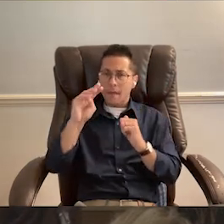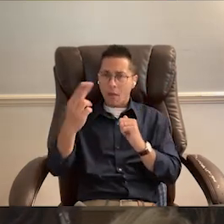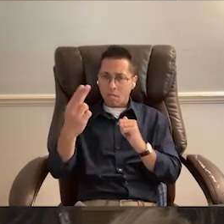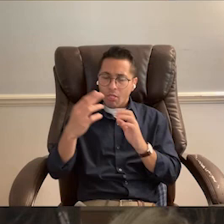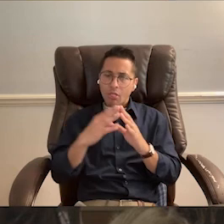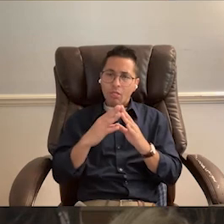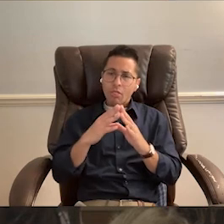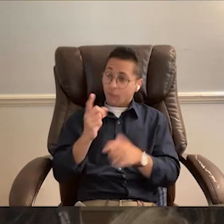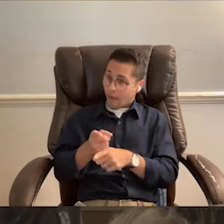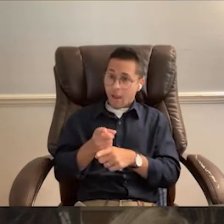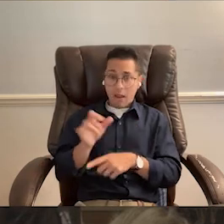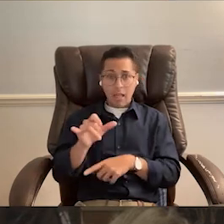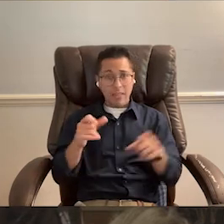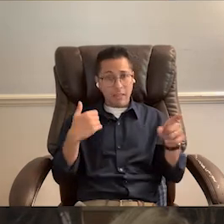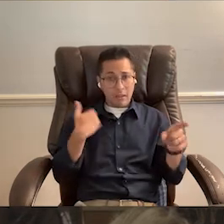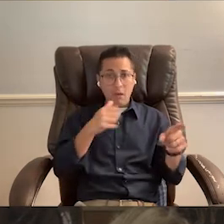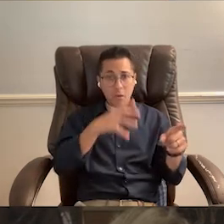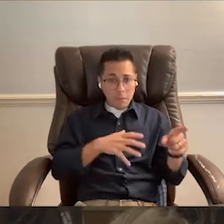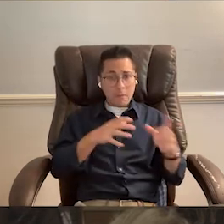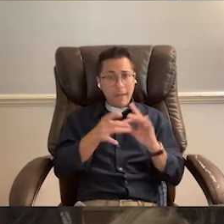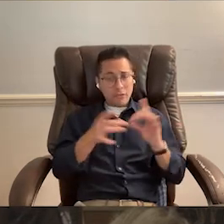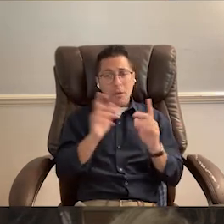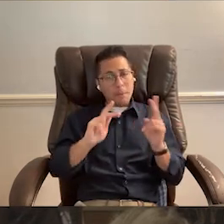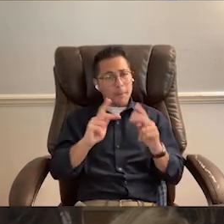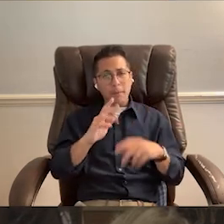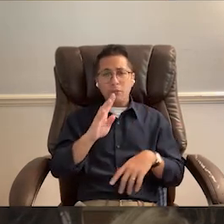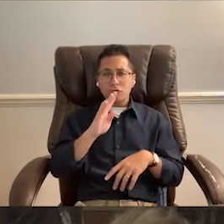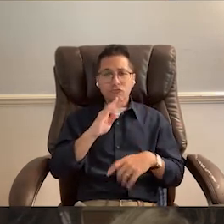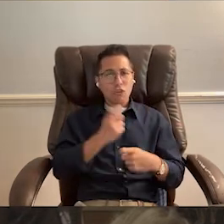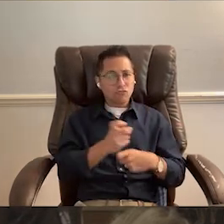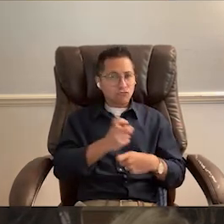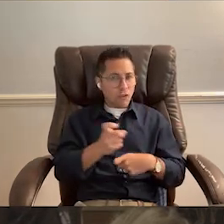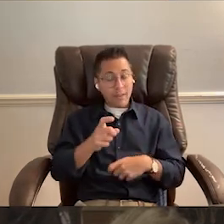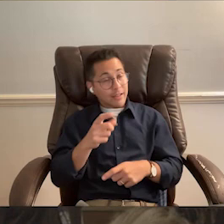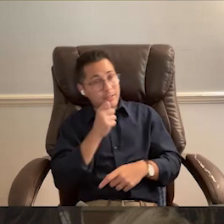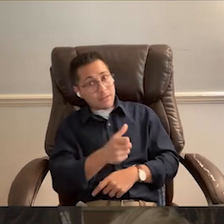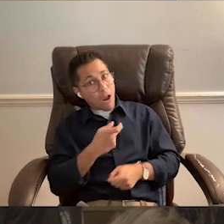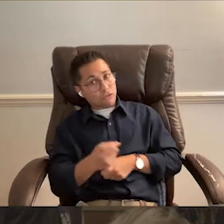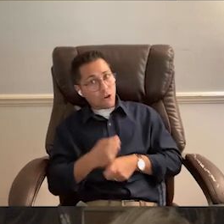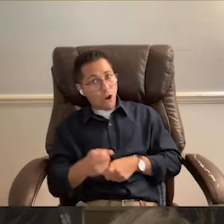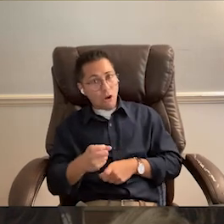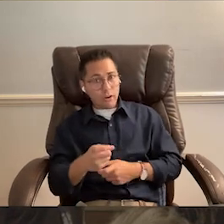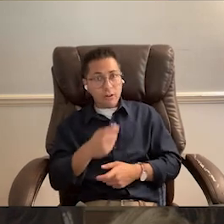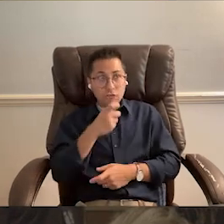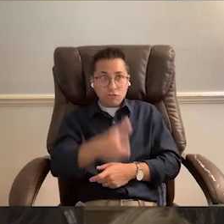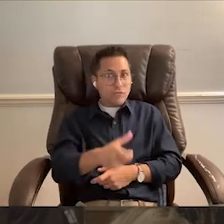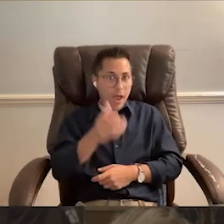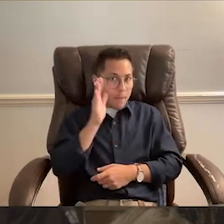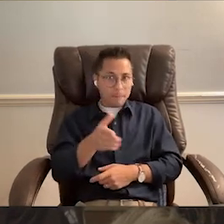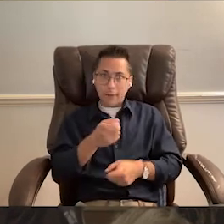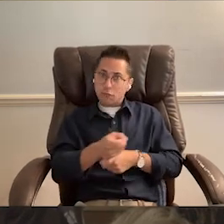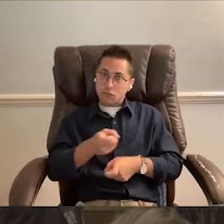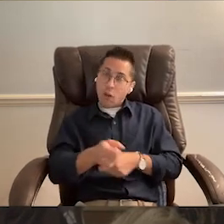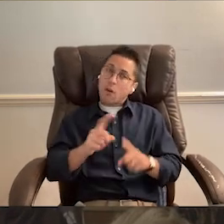intervention for persons with mental health, right? Like the young lady mentioned, people in school